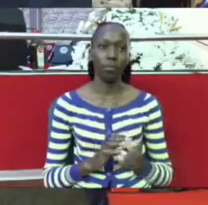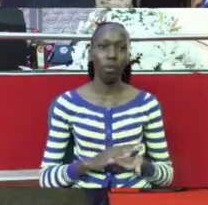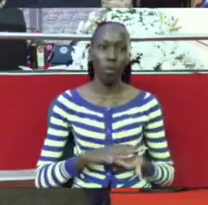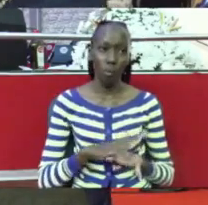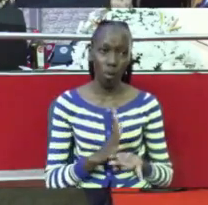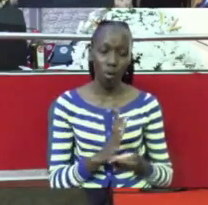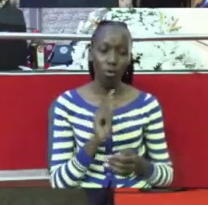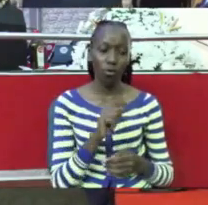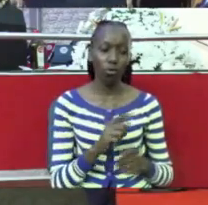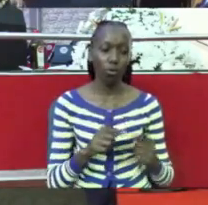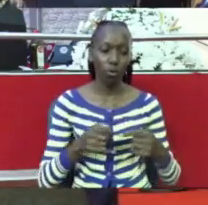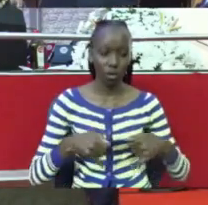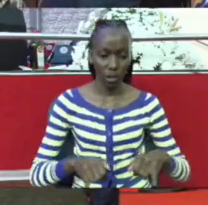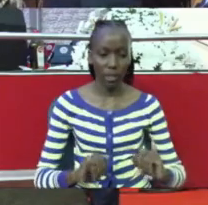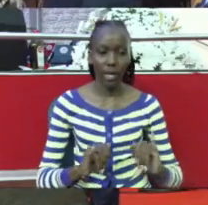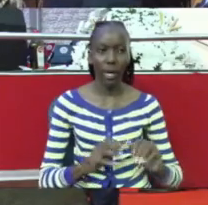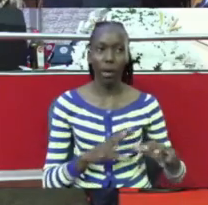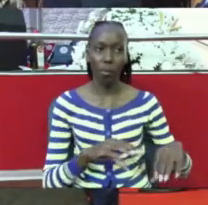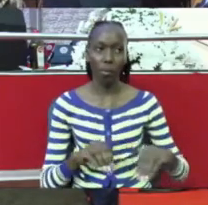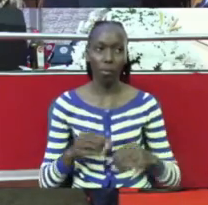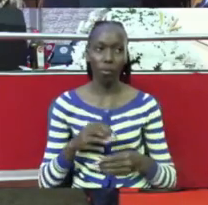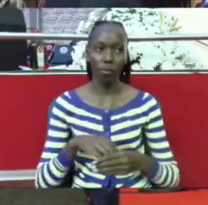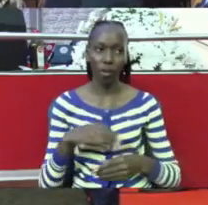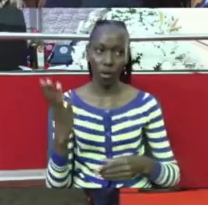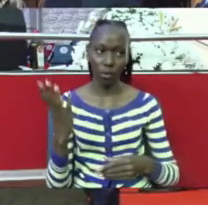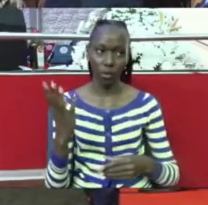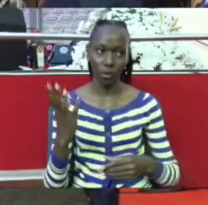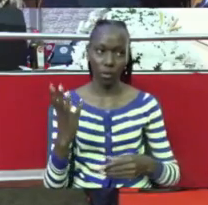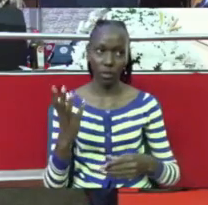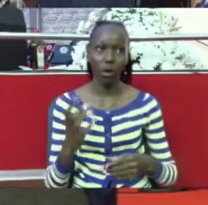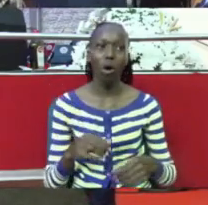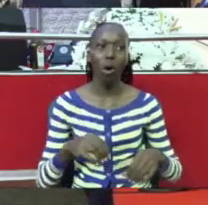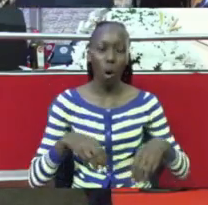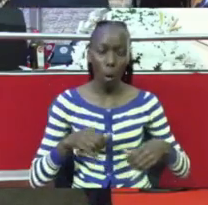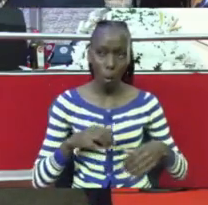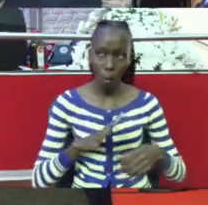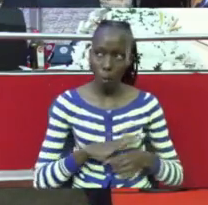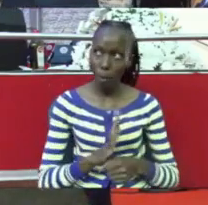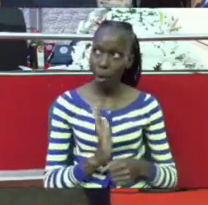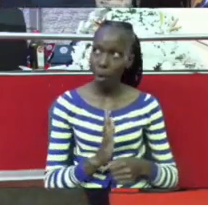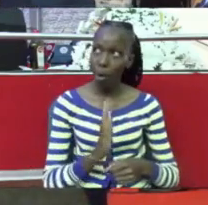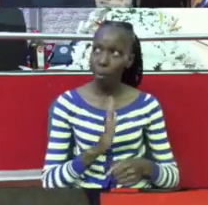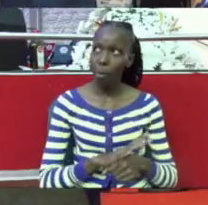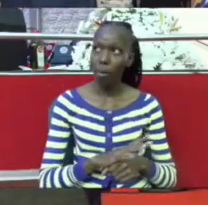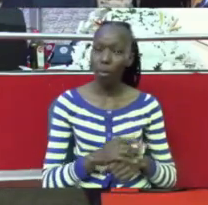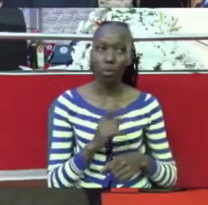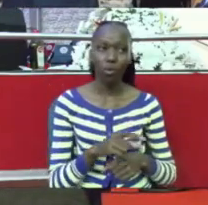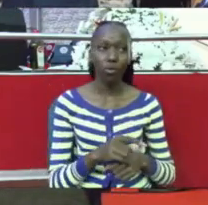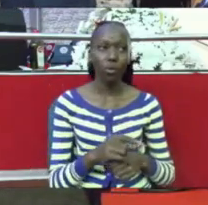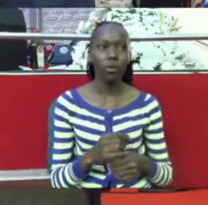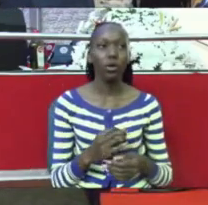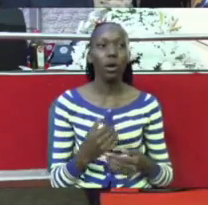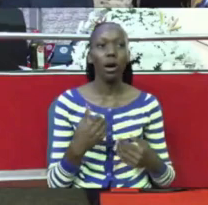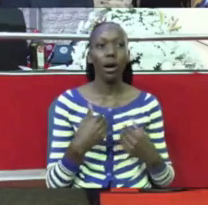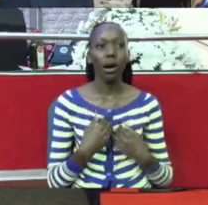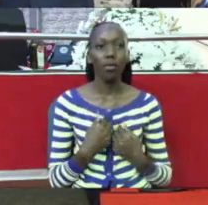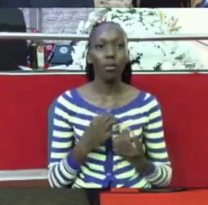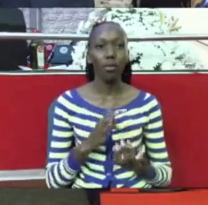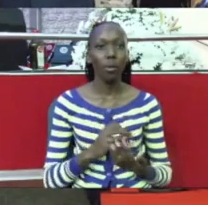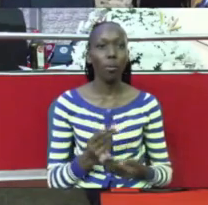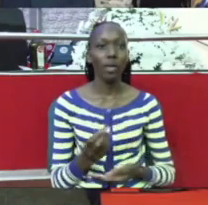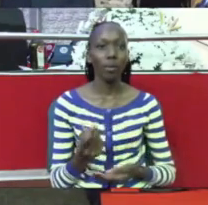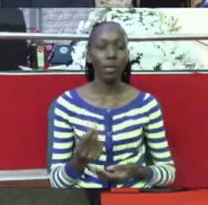out. Unapojaribu kutoka. The more you get financial challenges. Unapata changamoto ya fedha. It could be you are trusting God